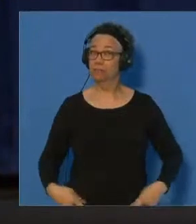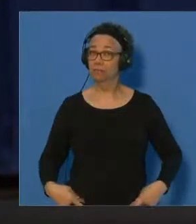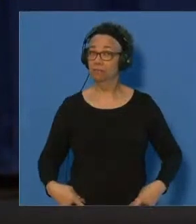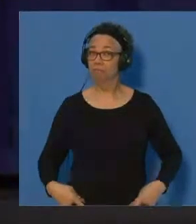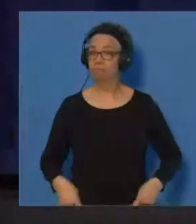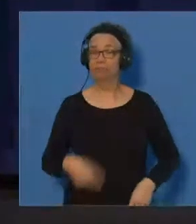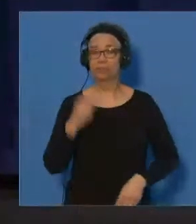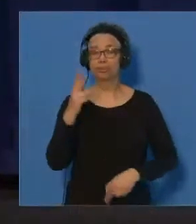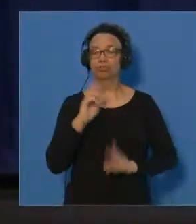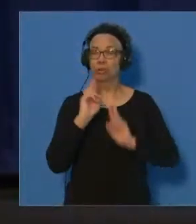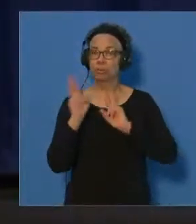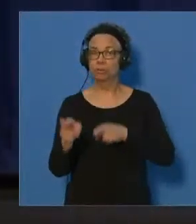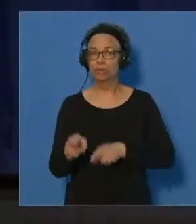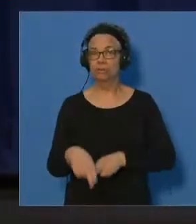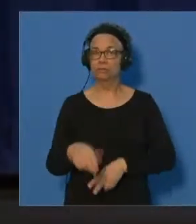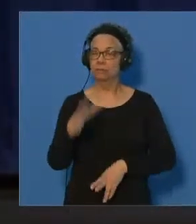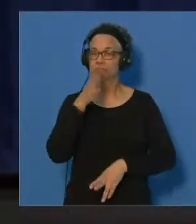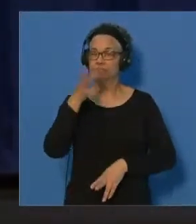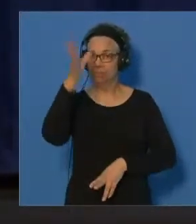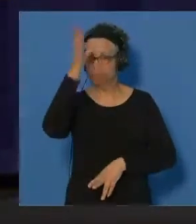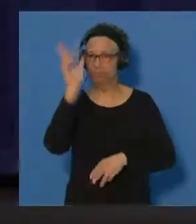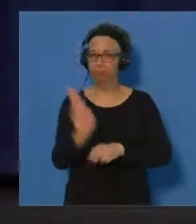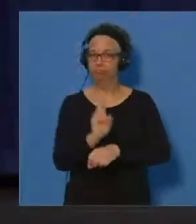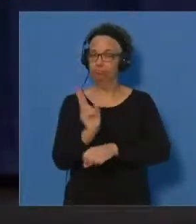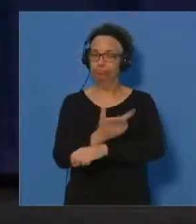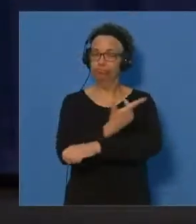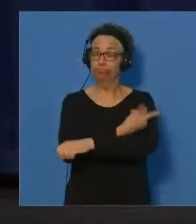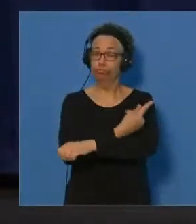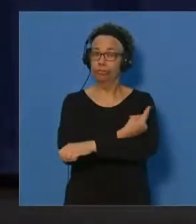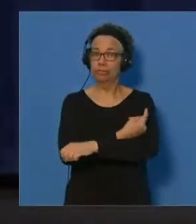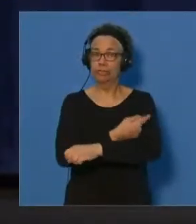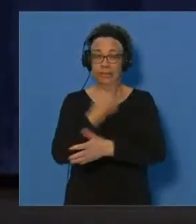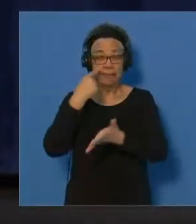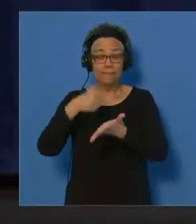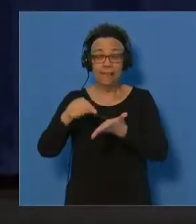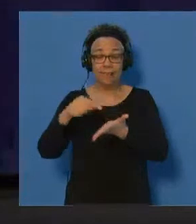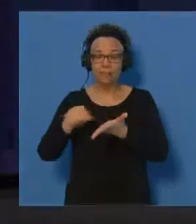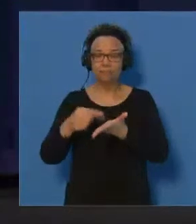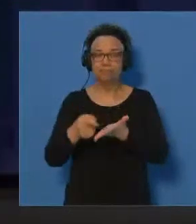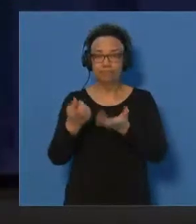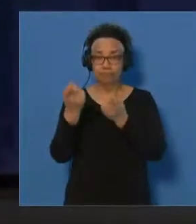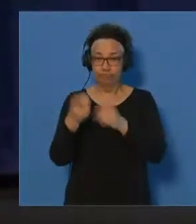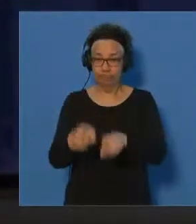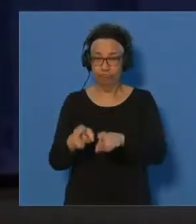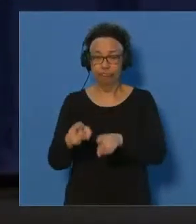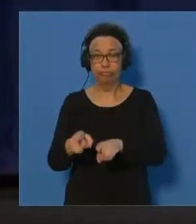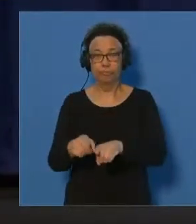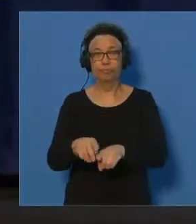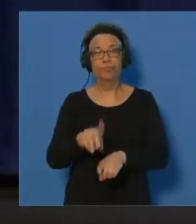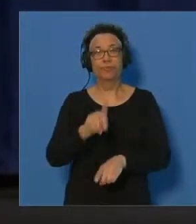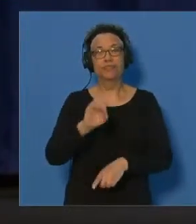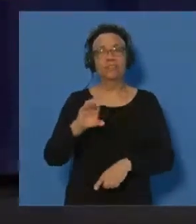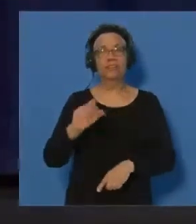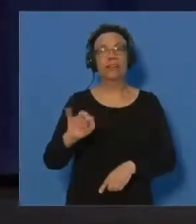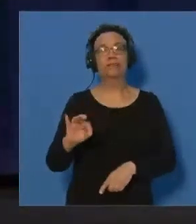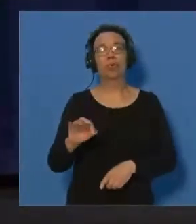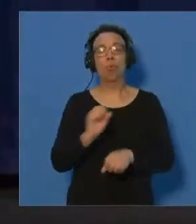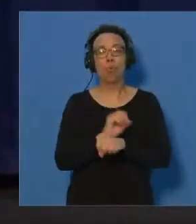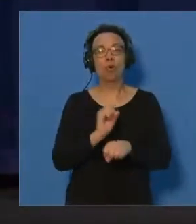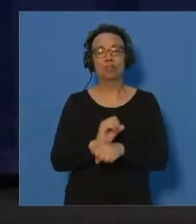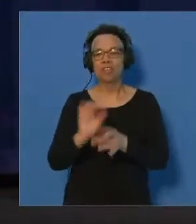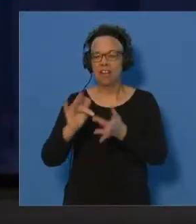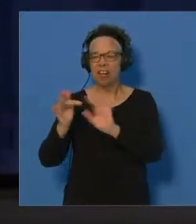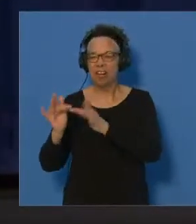parents abusing substances. Investigations are underway, and DCFS workers are making contact with the parents